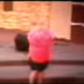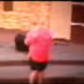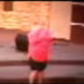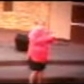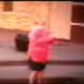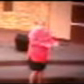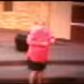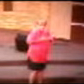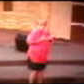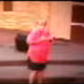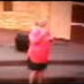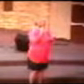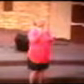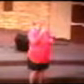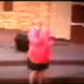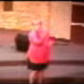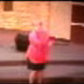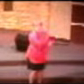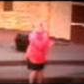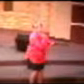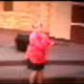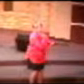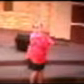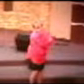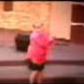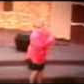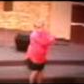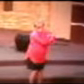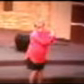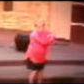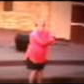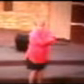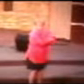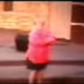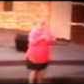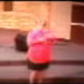of 40 days and spoke about the kingdom of God.